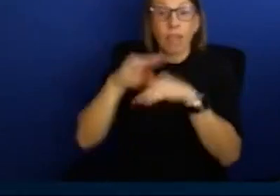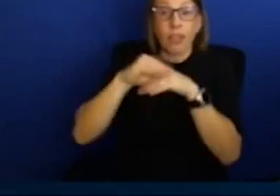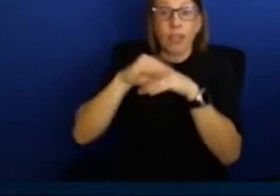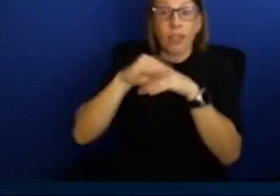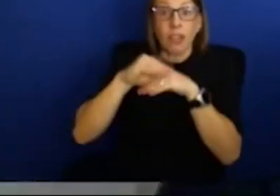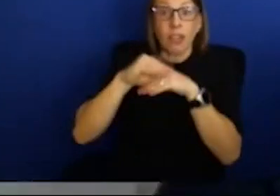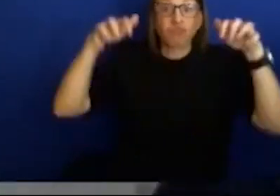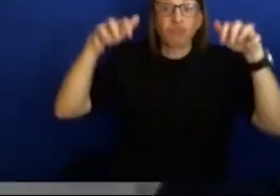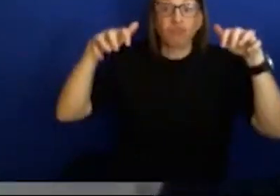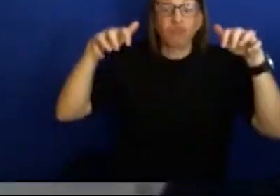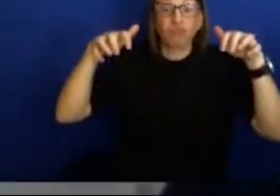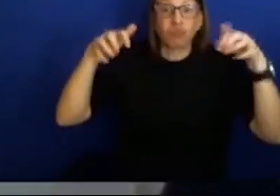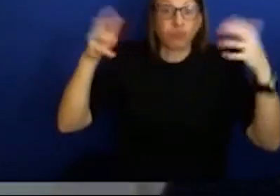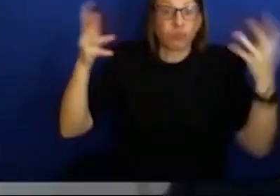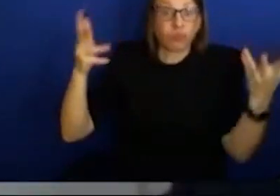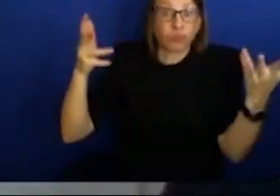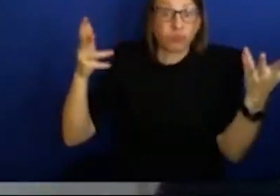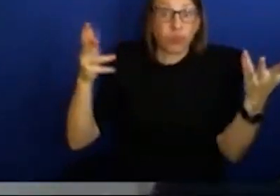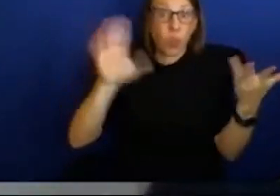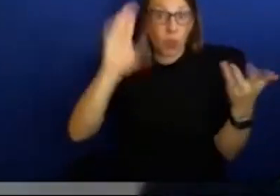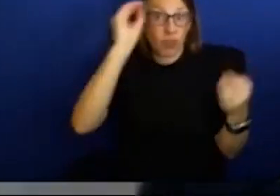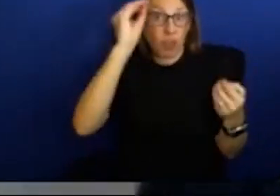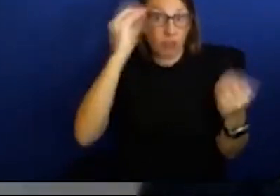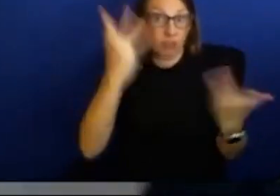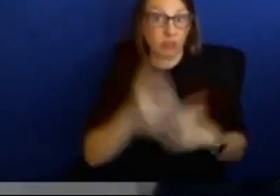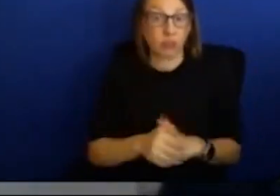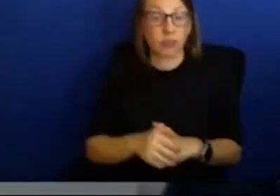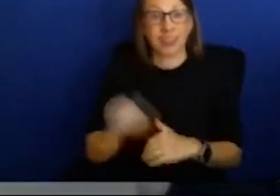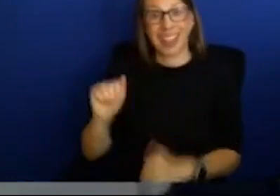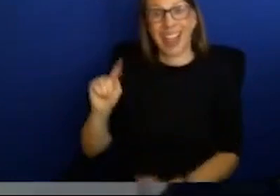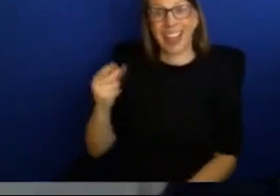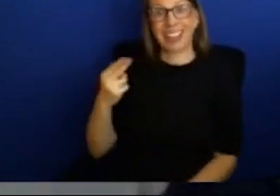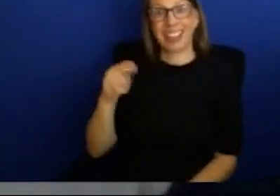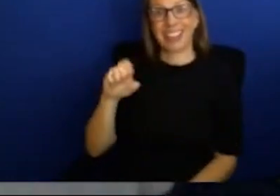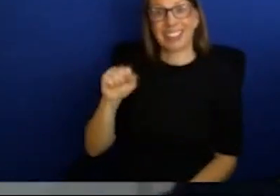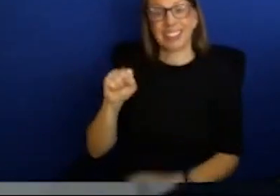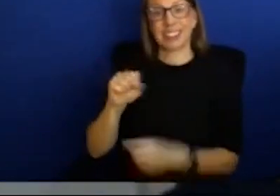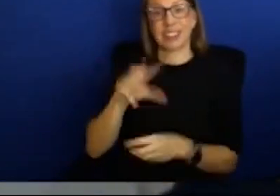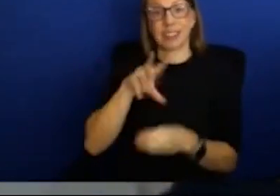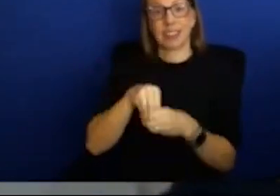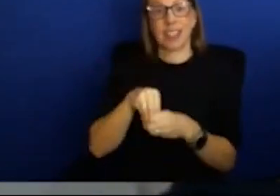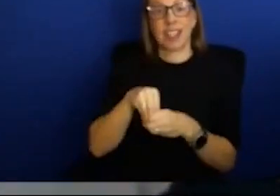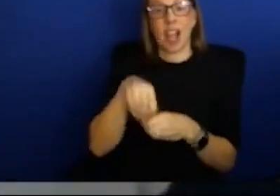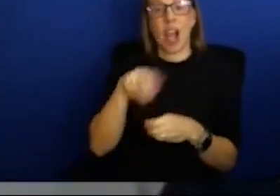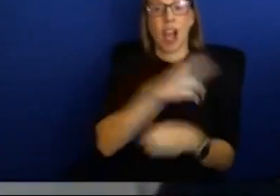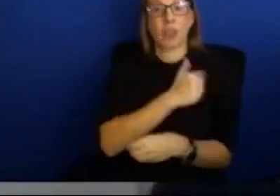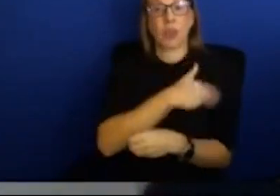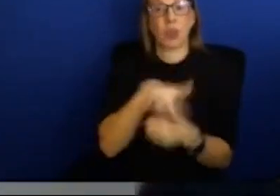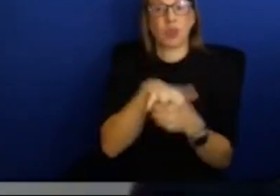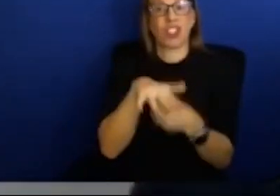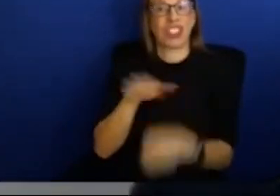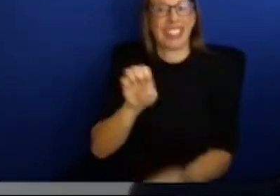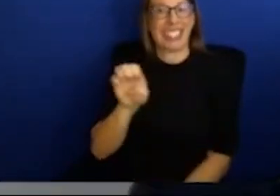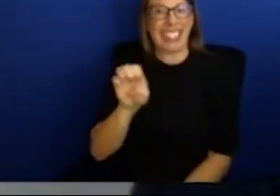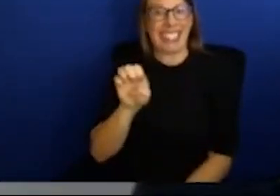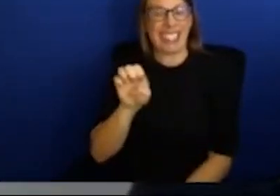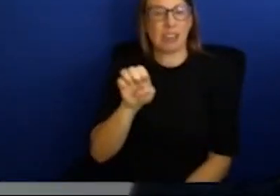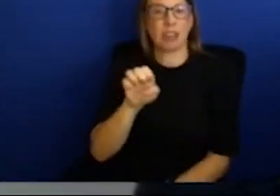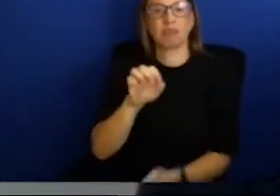thoughts? Yeah, so Athens is part of Hospital Region E. It's sort of in the